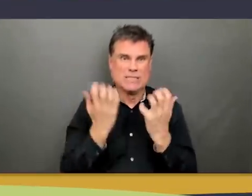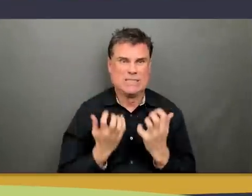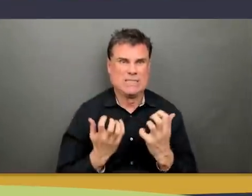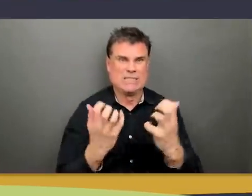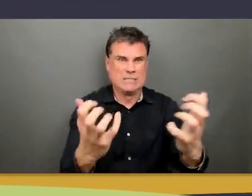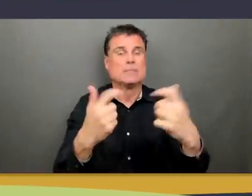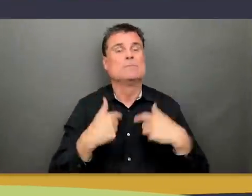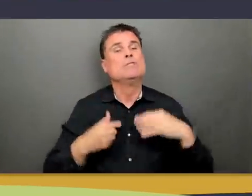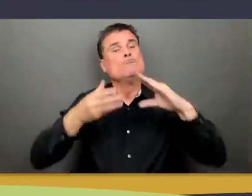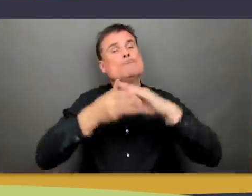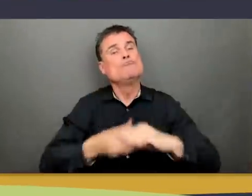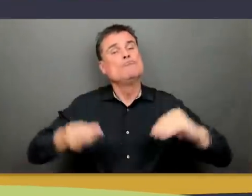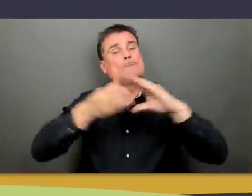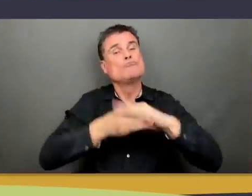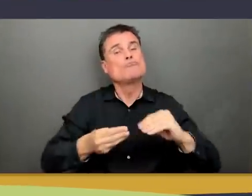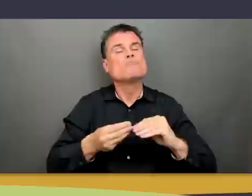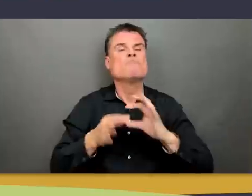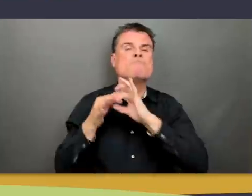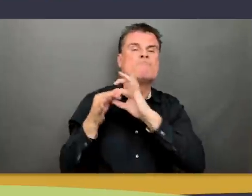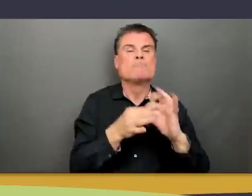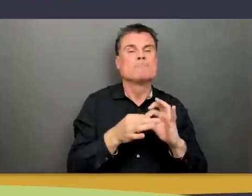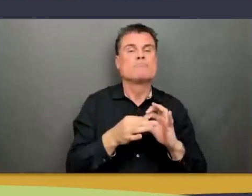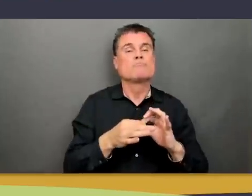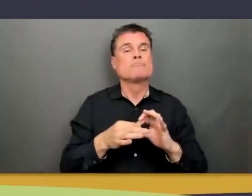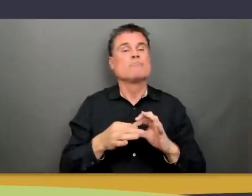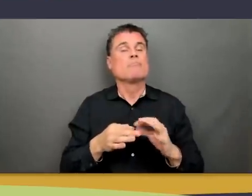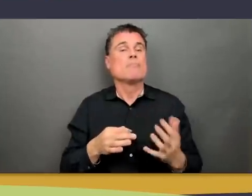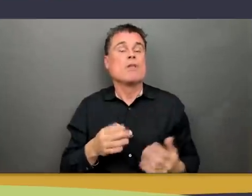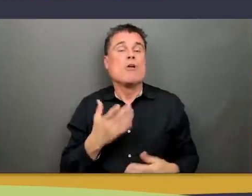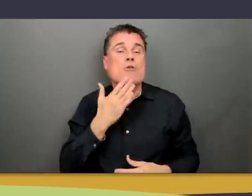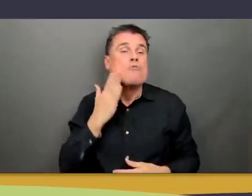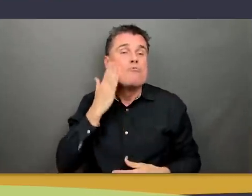when I came back to this land, I thought,